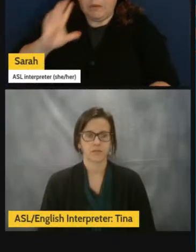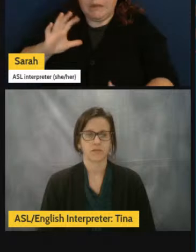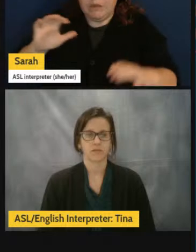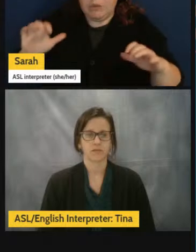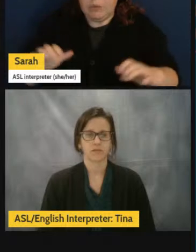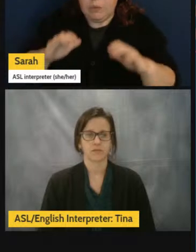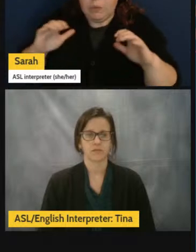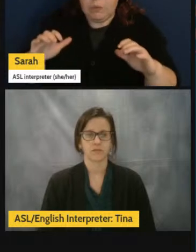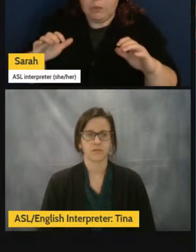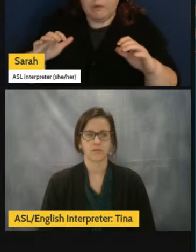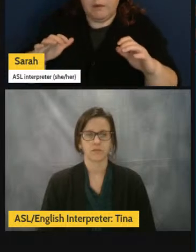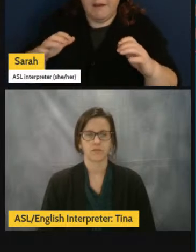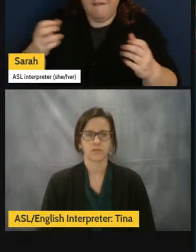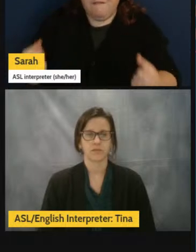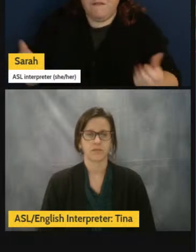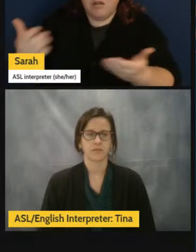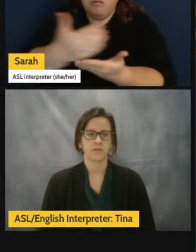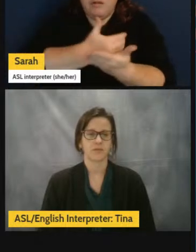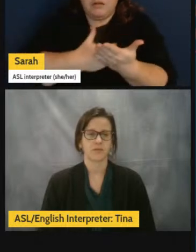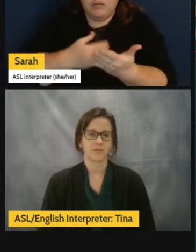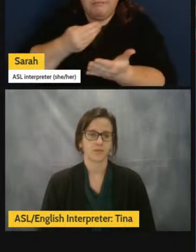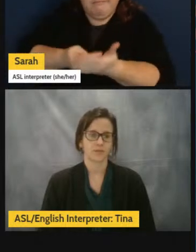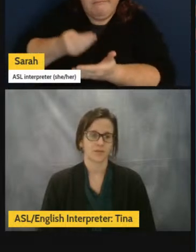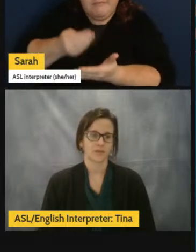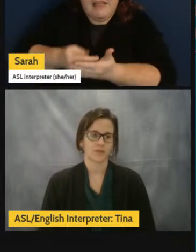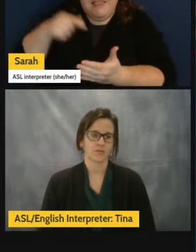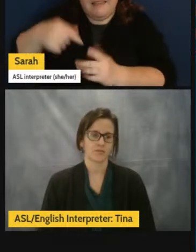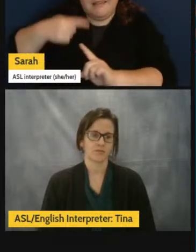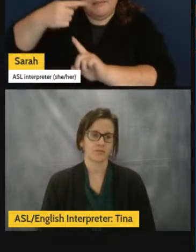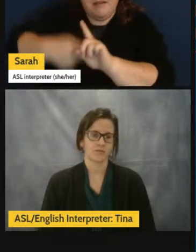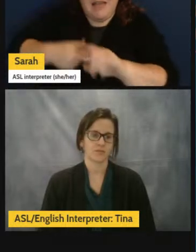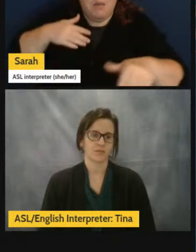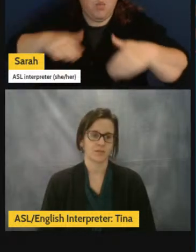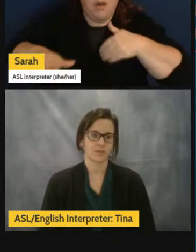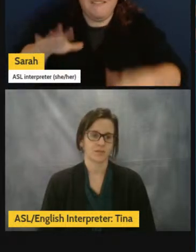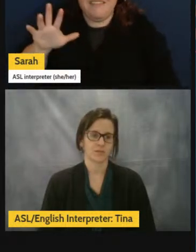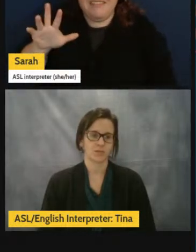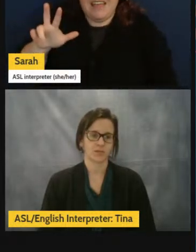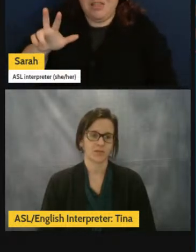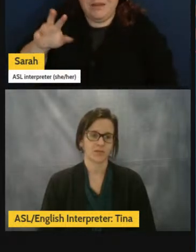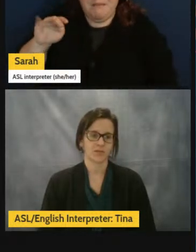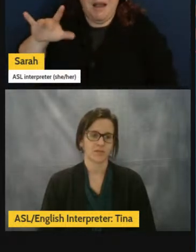a fundraiser for them this month. I'm walking 53 miles